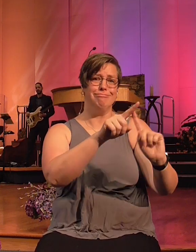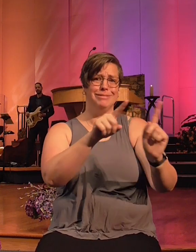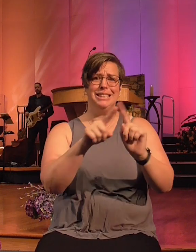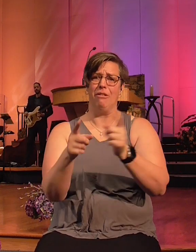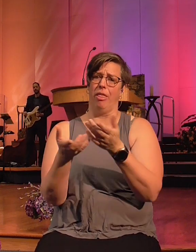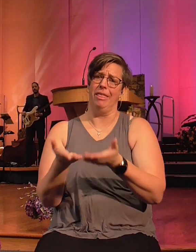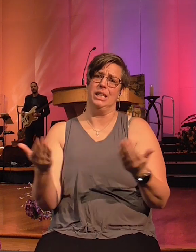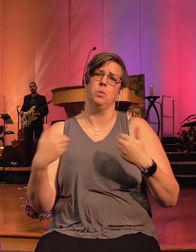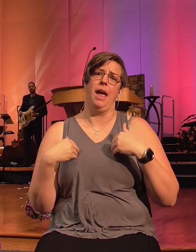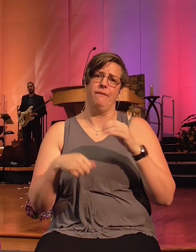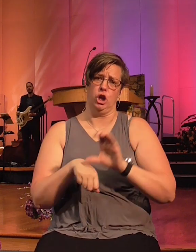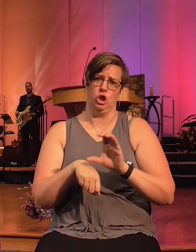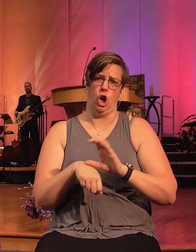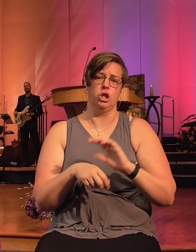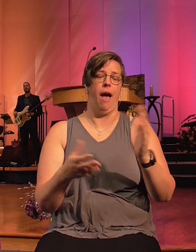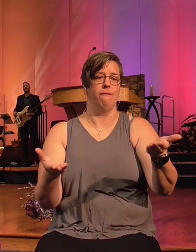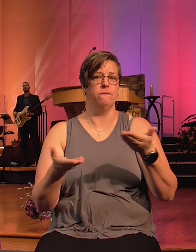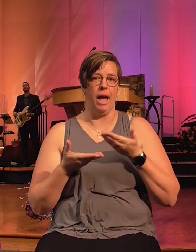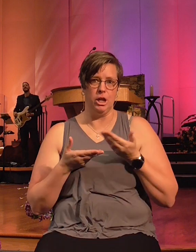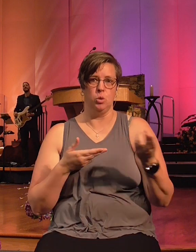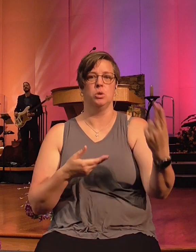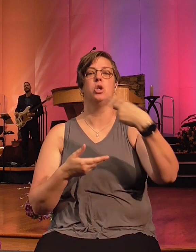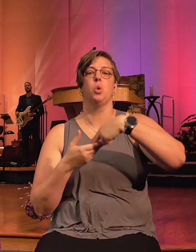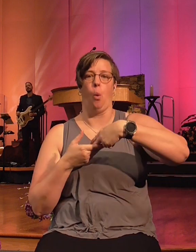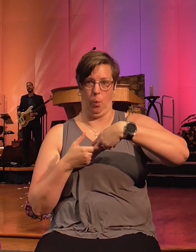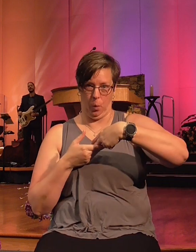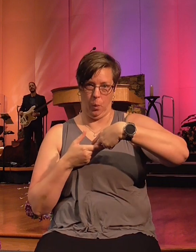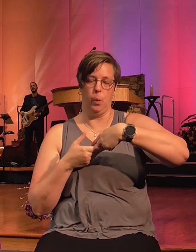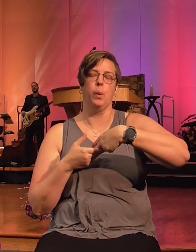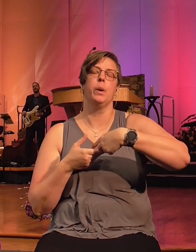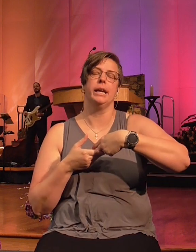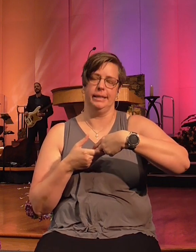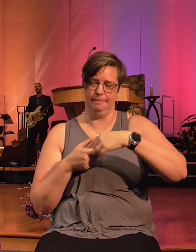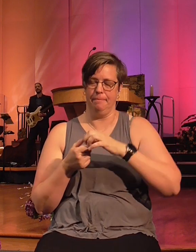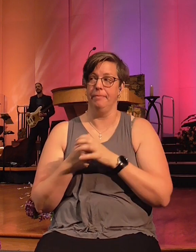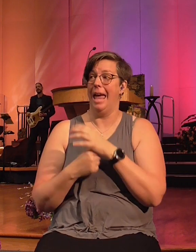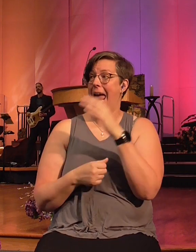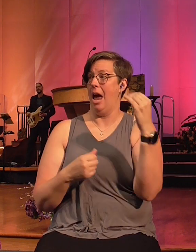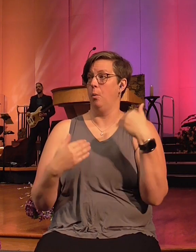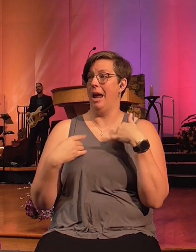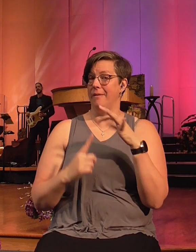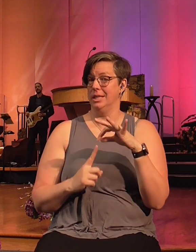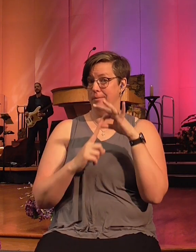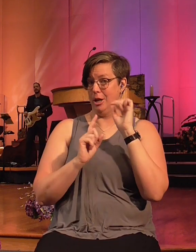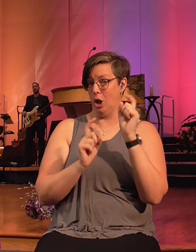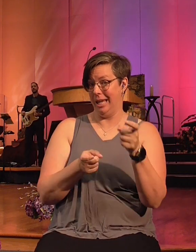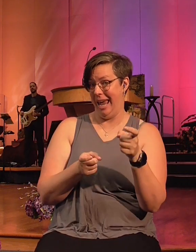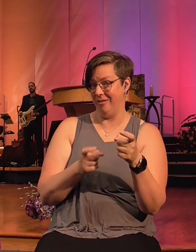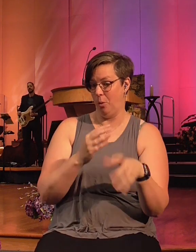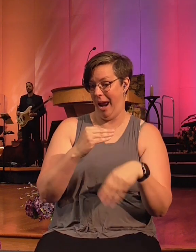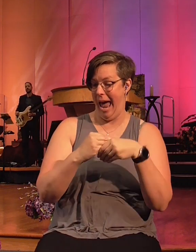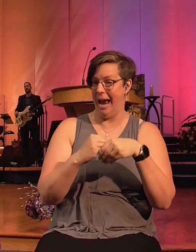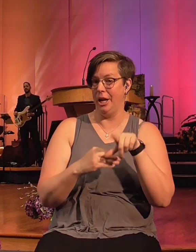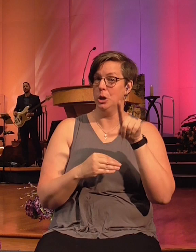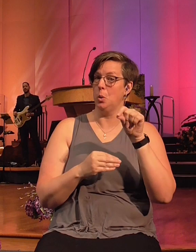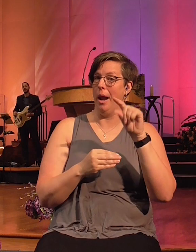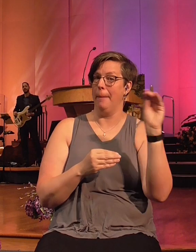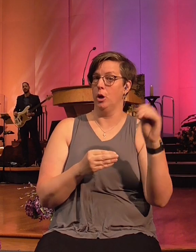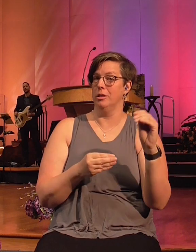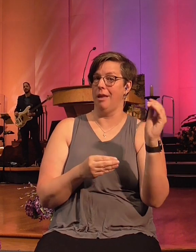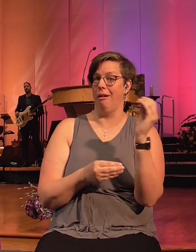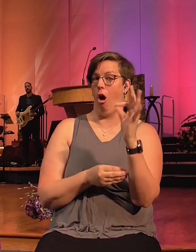that we have here, I invite you to join me. And this time we also have a little special gift that we're adding, 20% off one